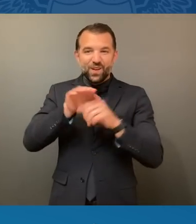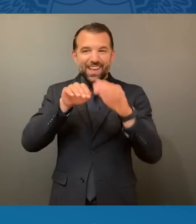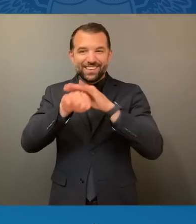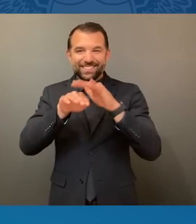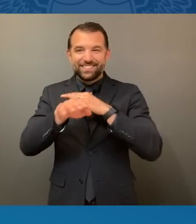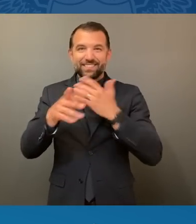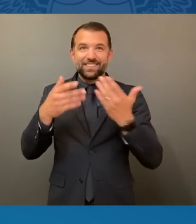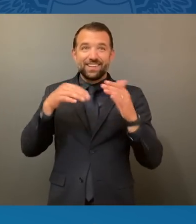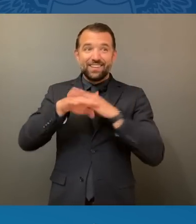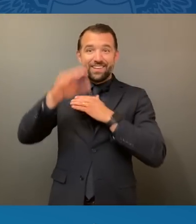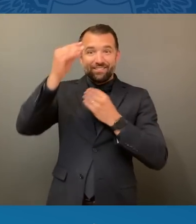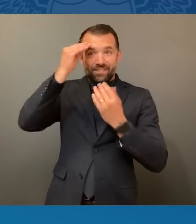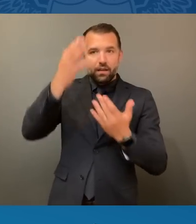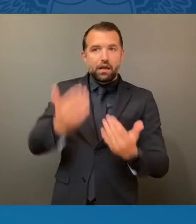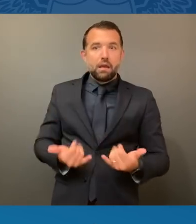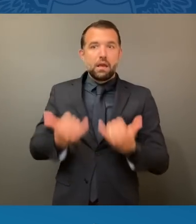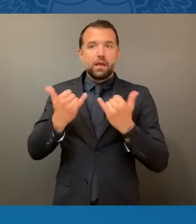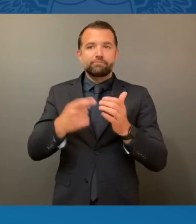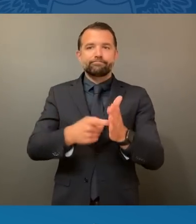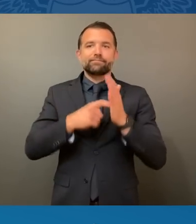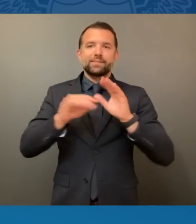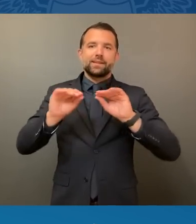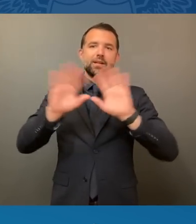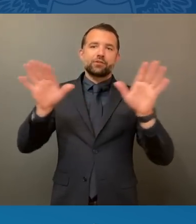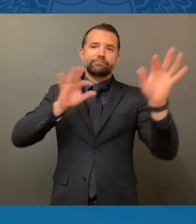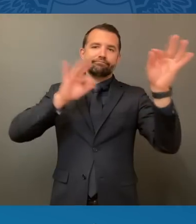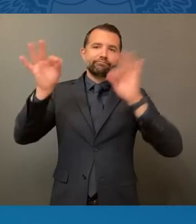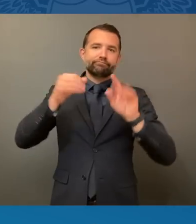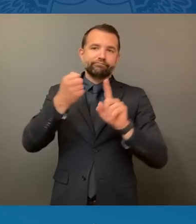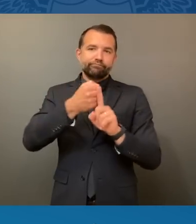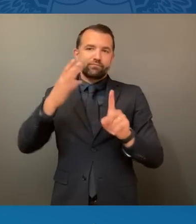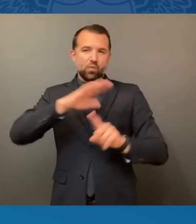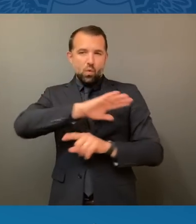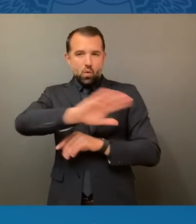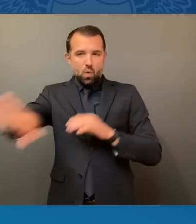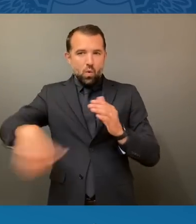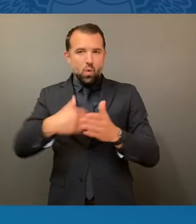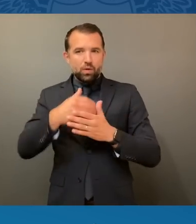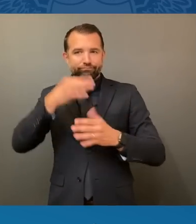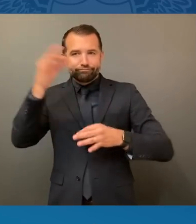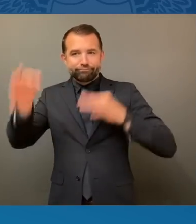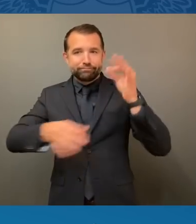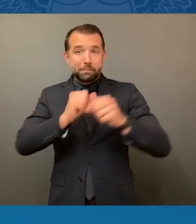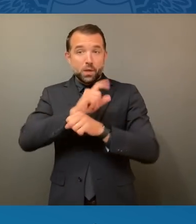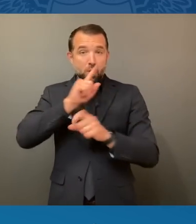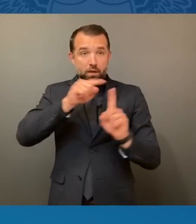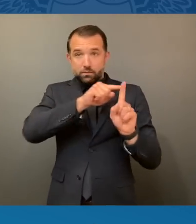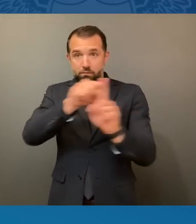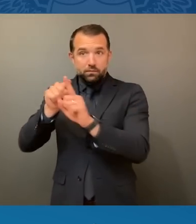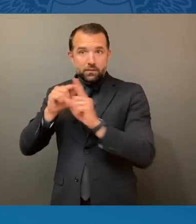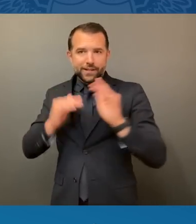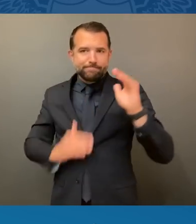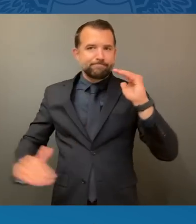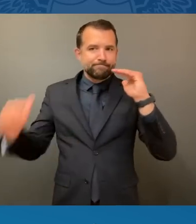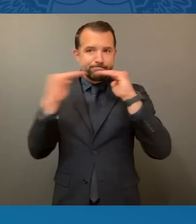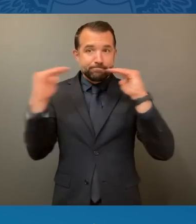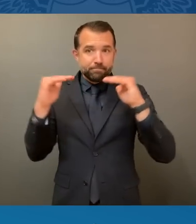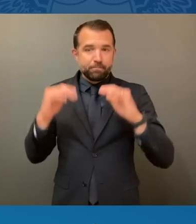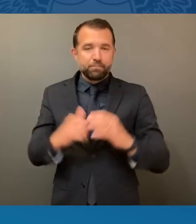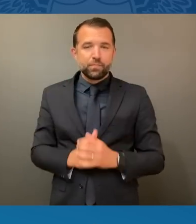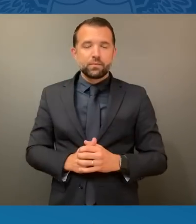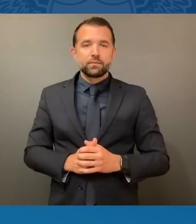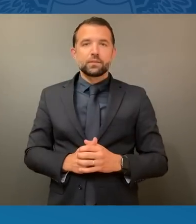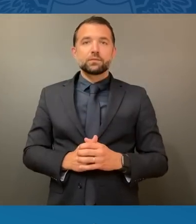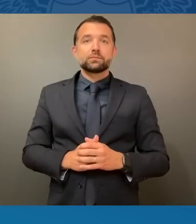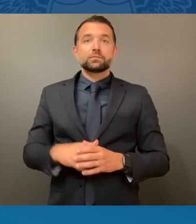information. But those are just some of the examples. Then you look at the CHIPS and Science Act. I have been traveling around the